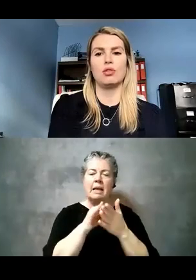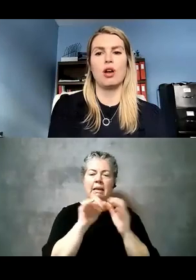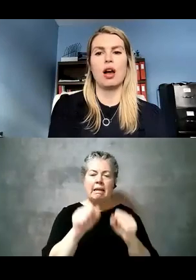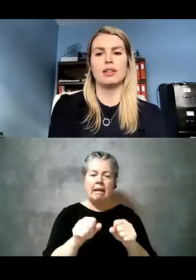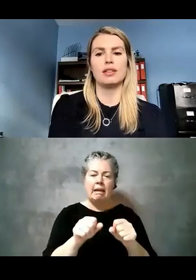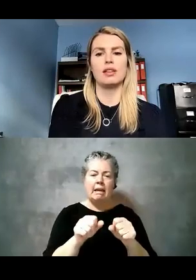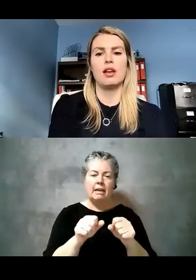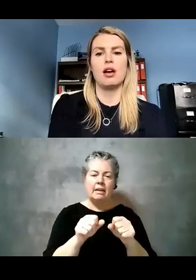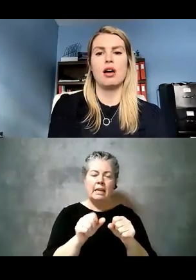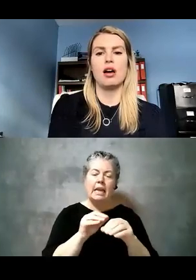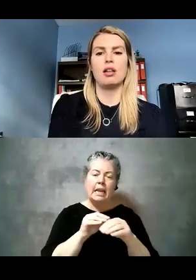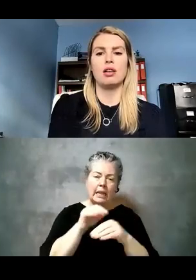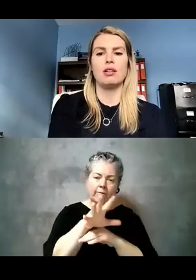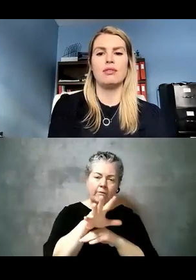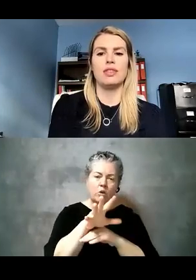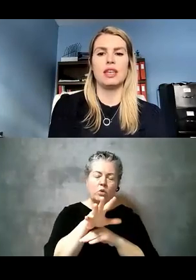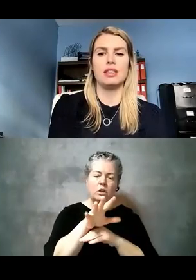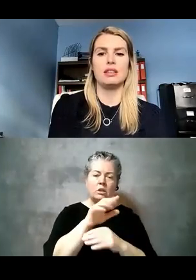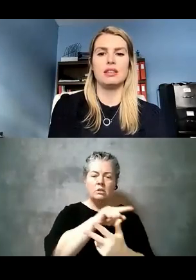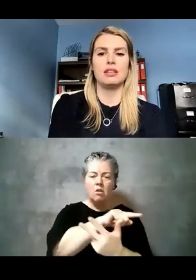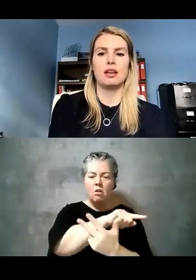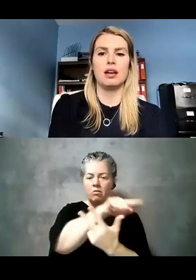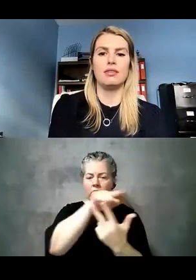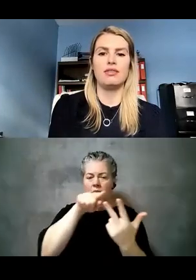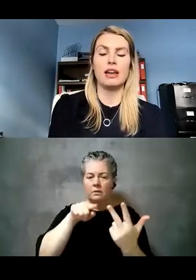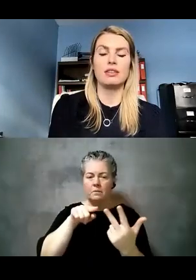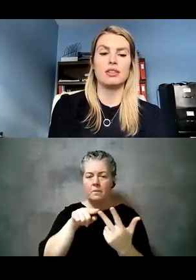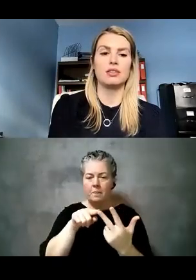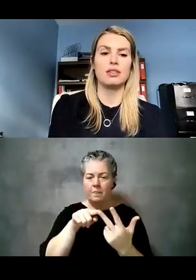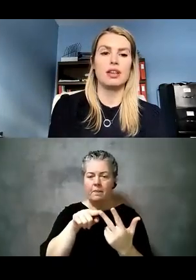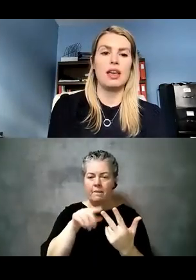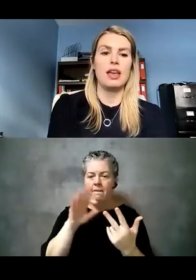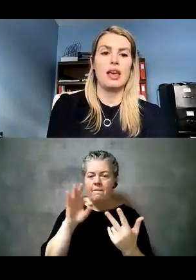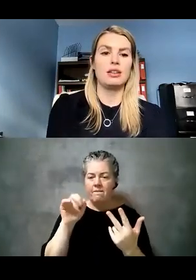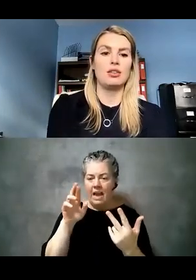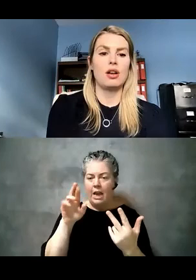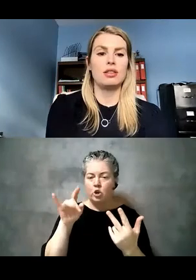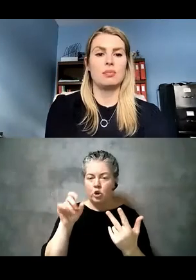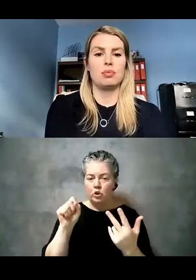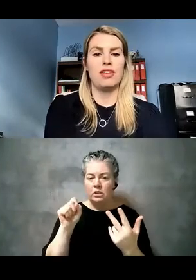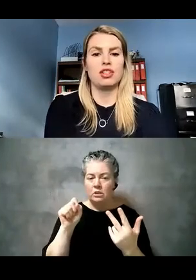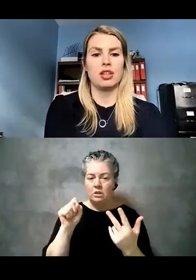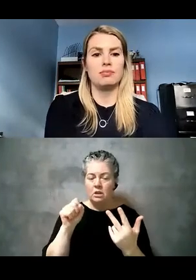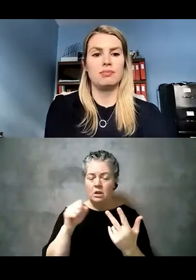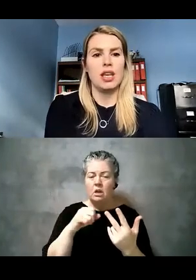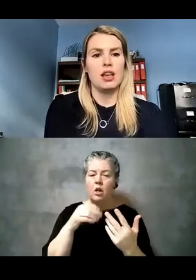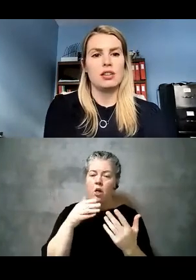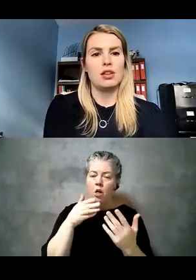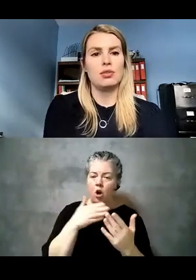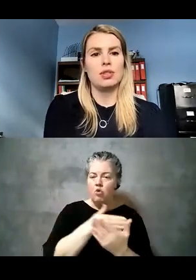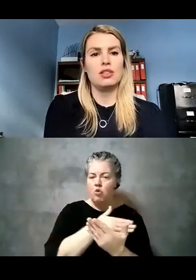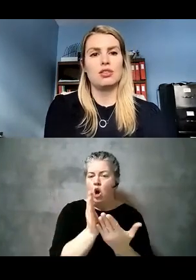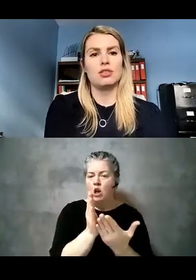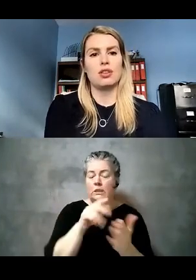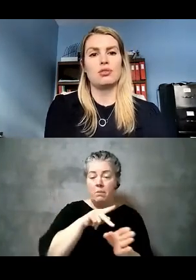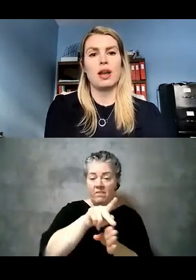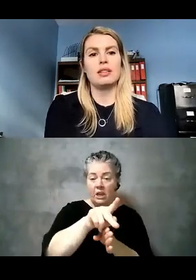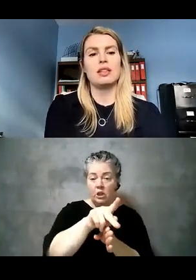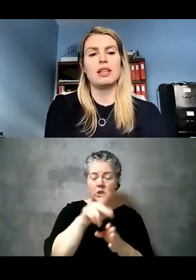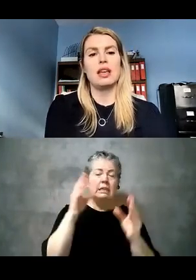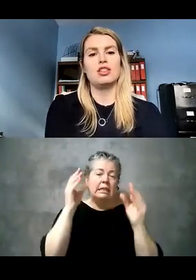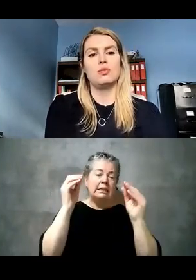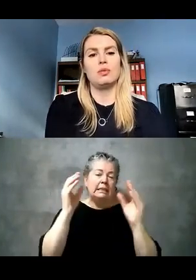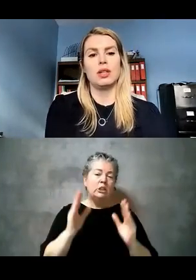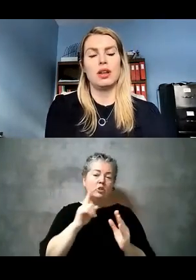influence across all of these factors and across the profession. So teachers are